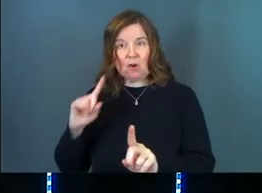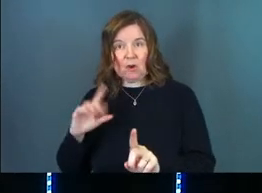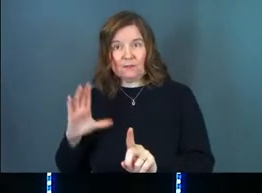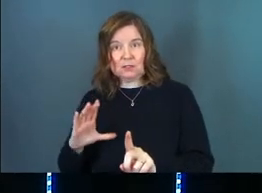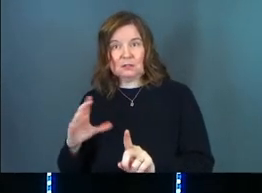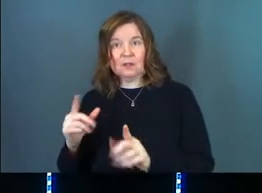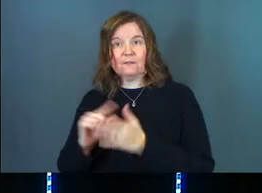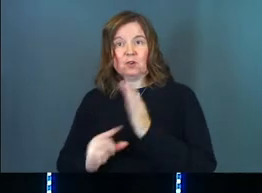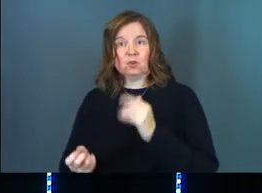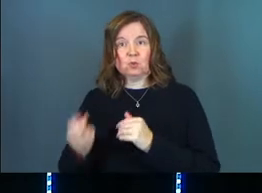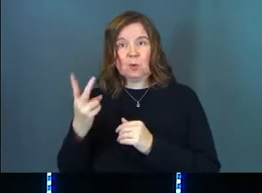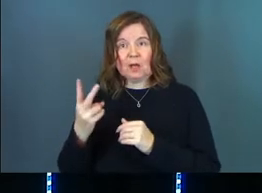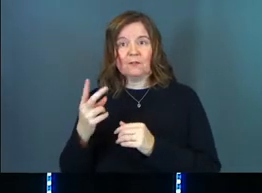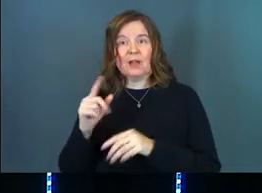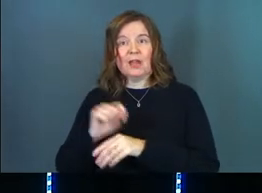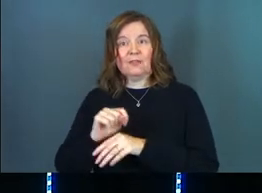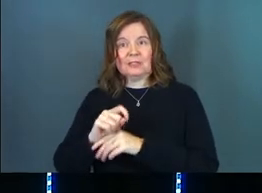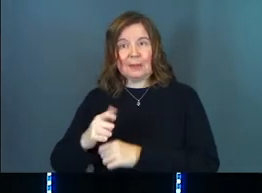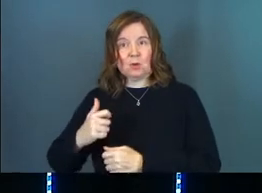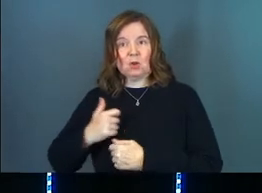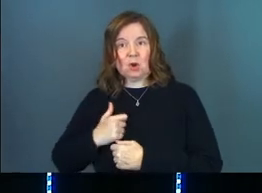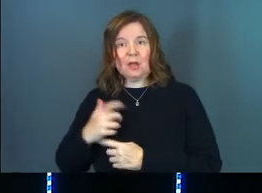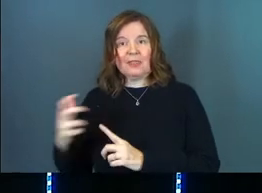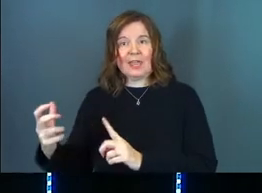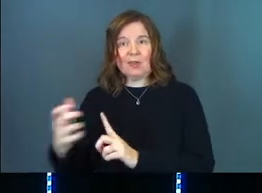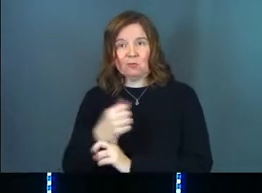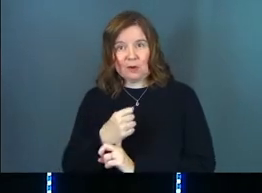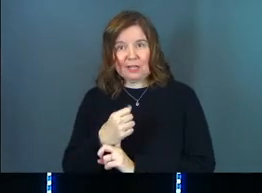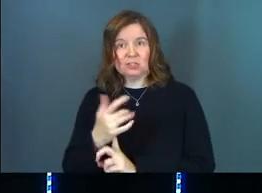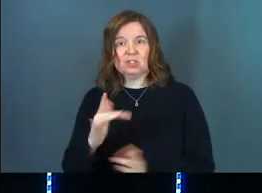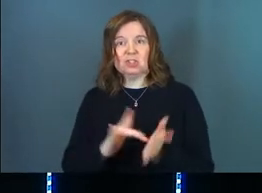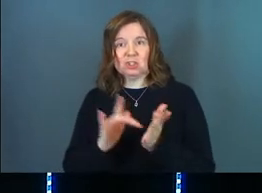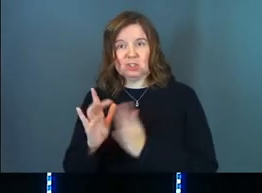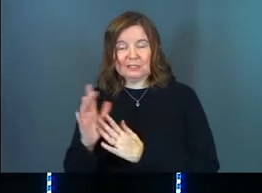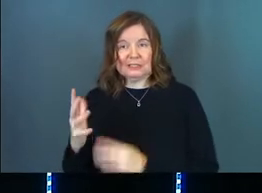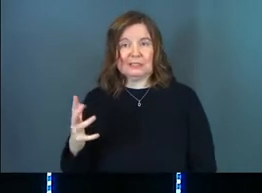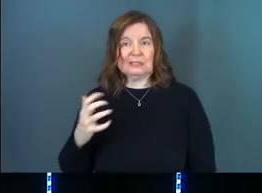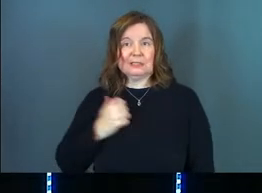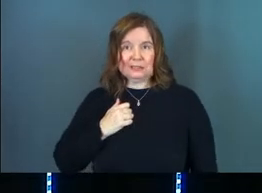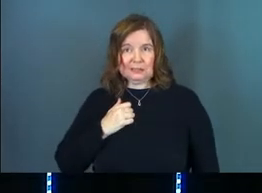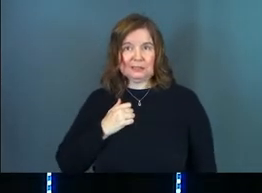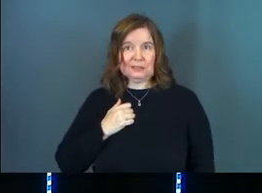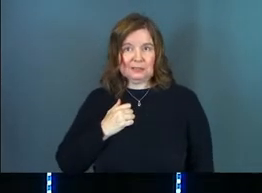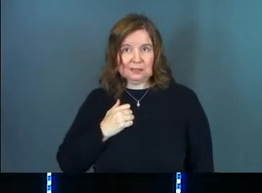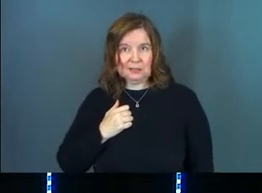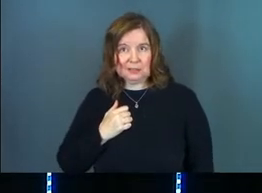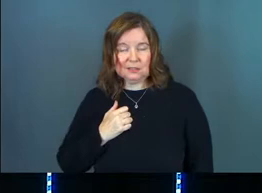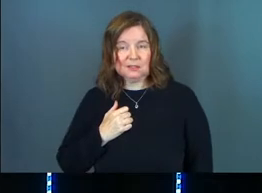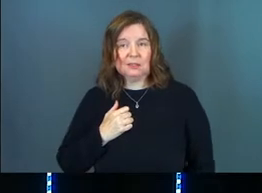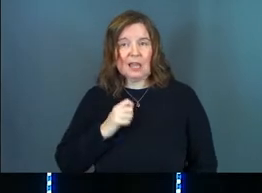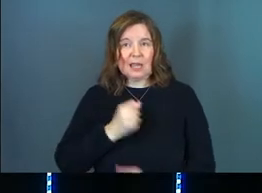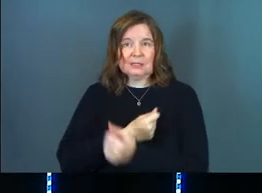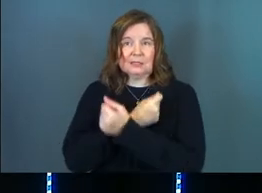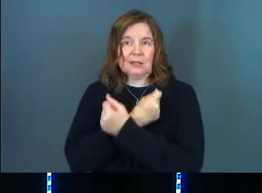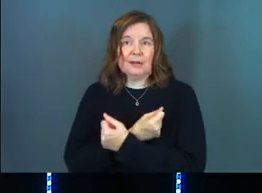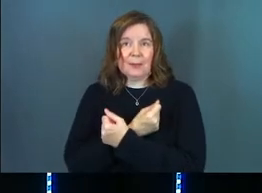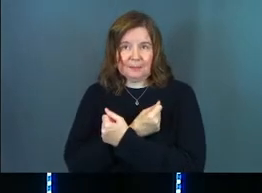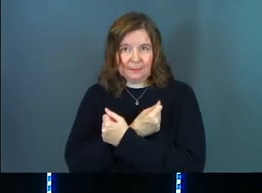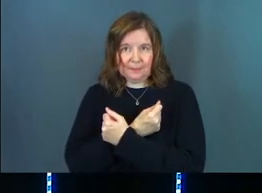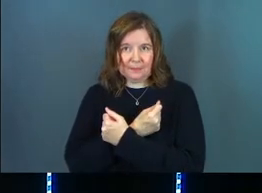commanding officer, verse 12, and the temple guards, they arrested Jesus and tied him up.